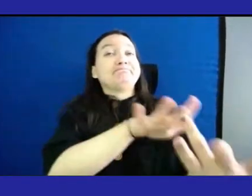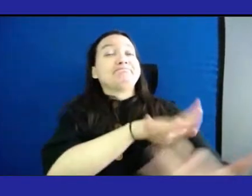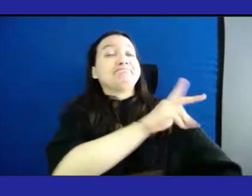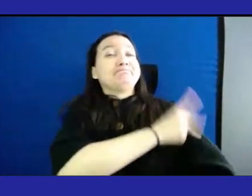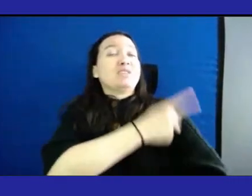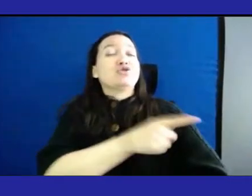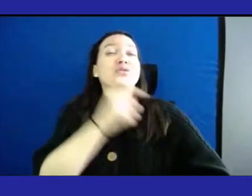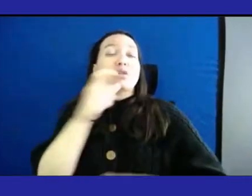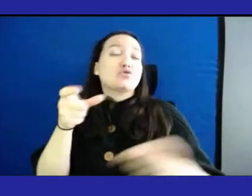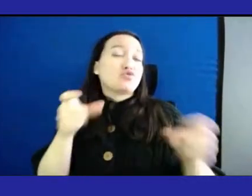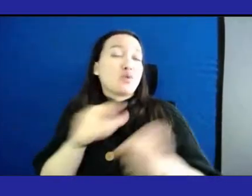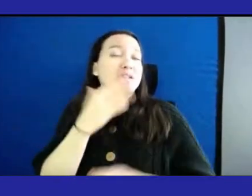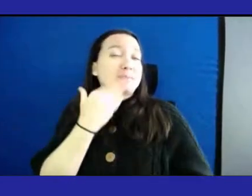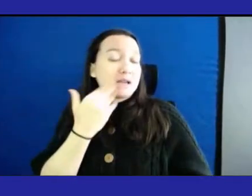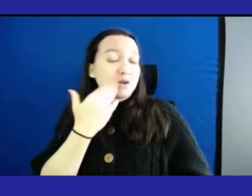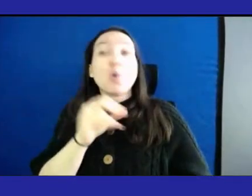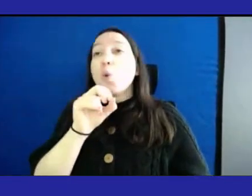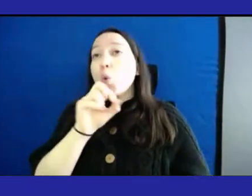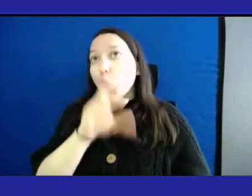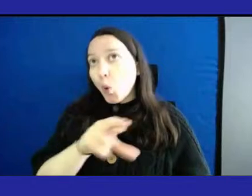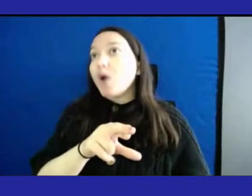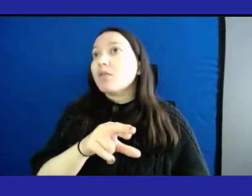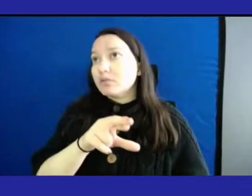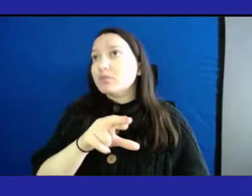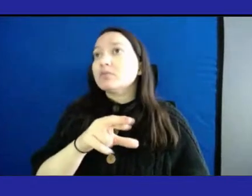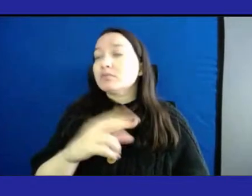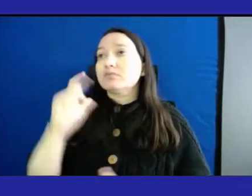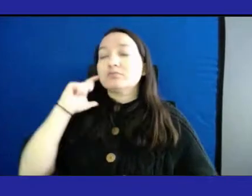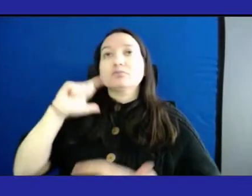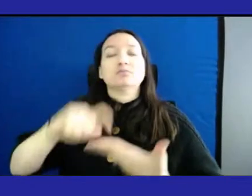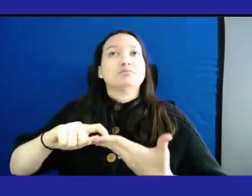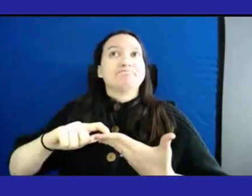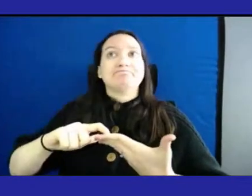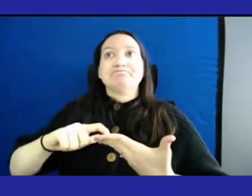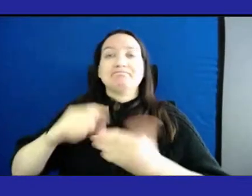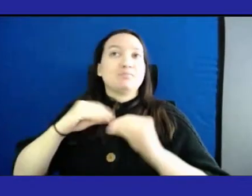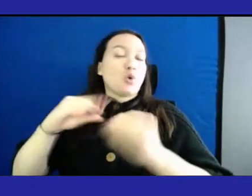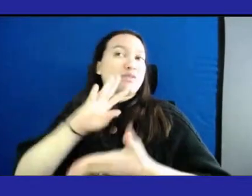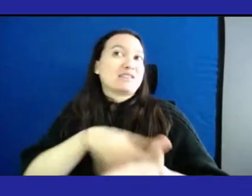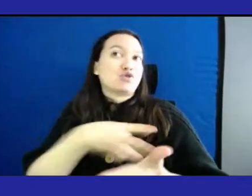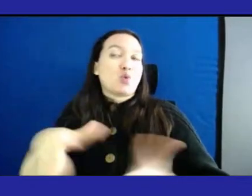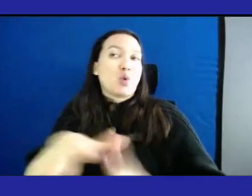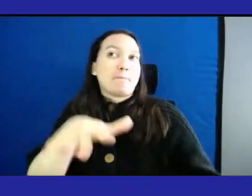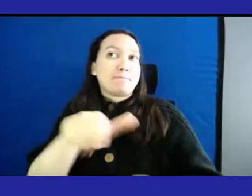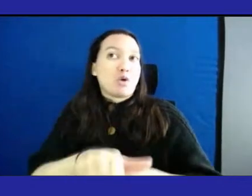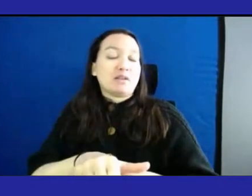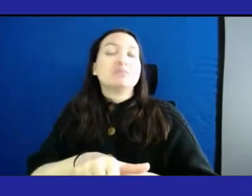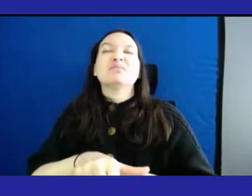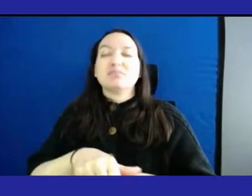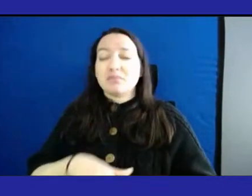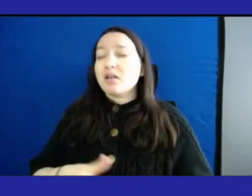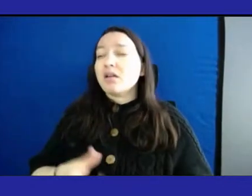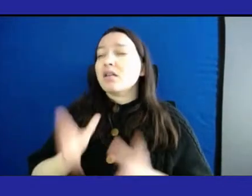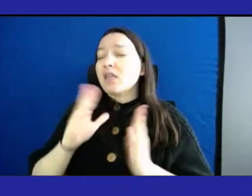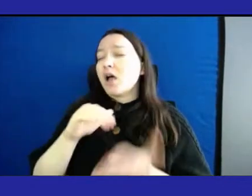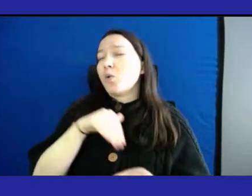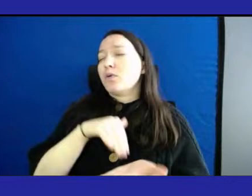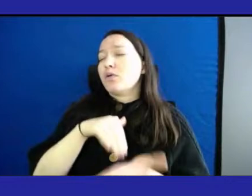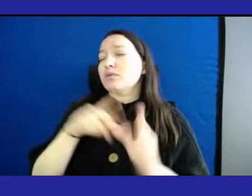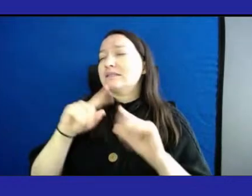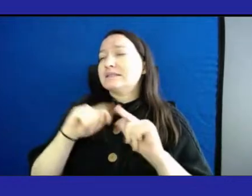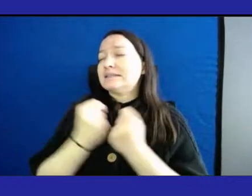uncontrolled diabetes, or if we notice that they don't have a scheduled appointment. So it really allows the facility teams to be